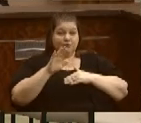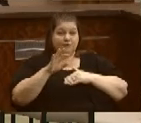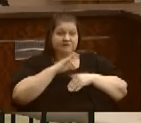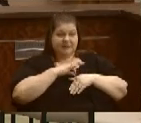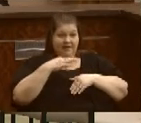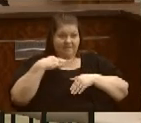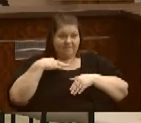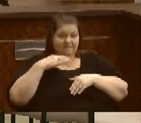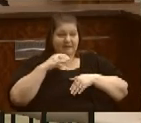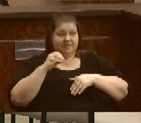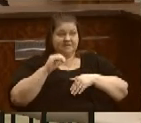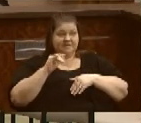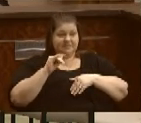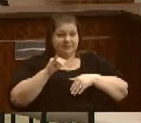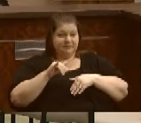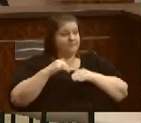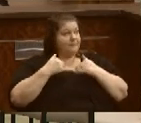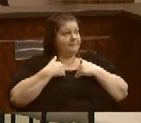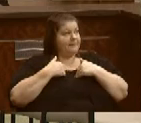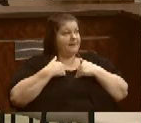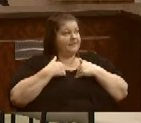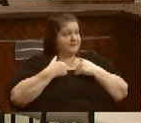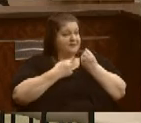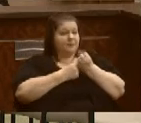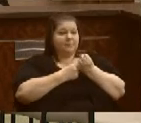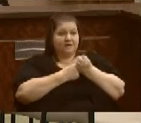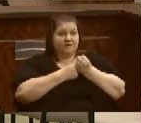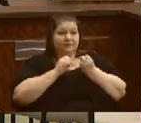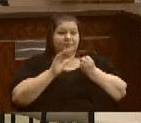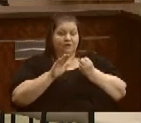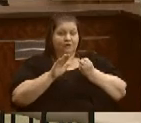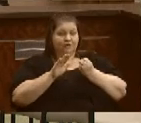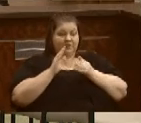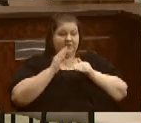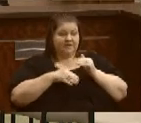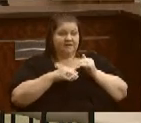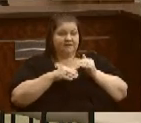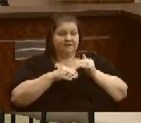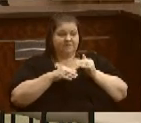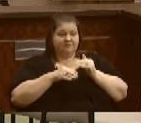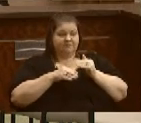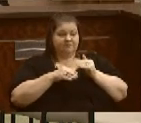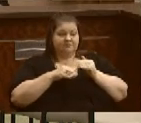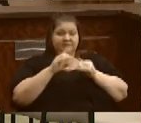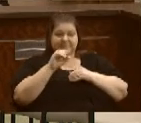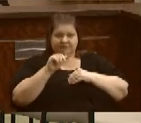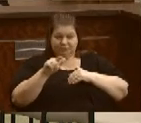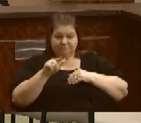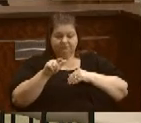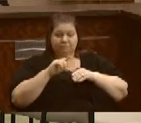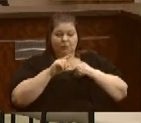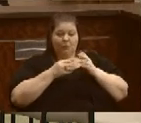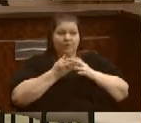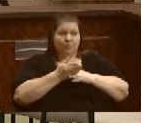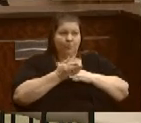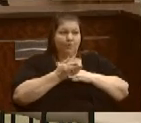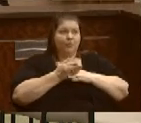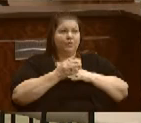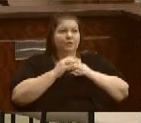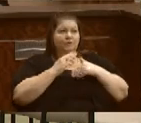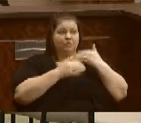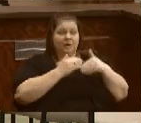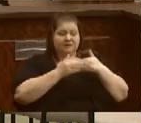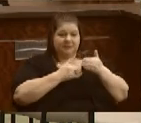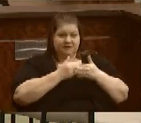the city has upheld their end of the bargain and has gotten us through the process quickly and fairly, and we very